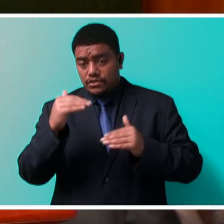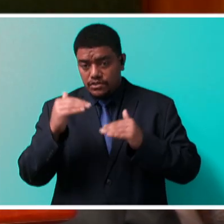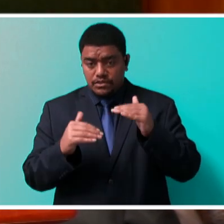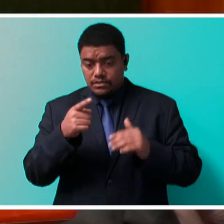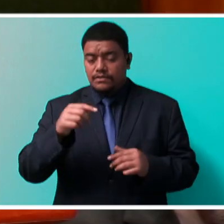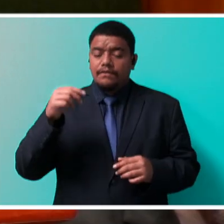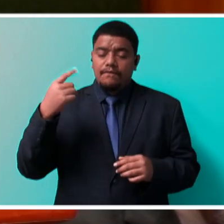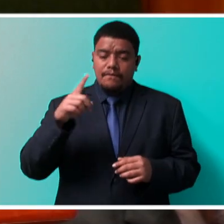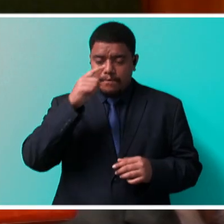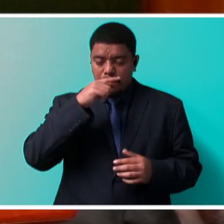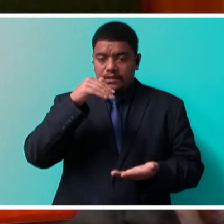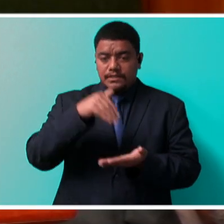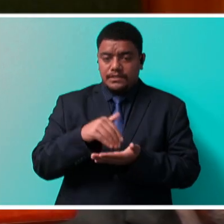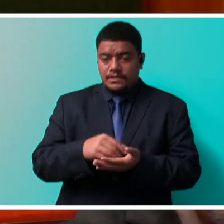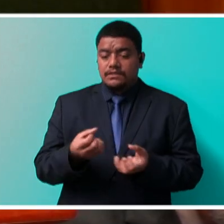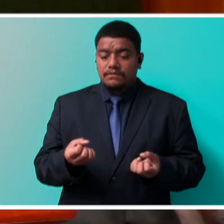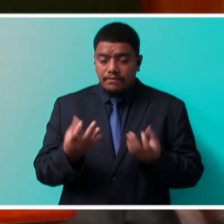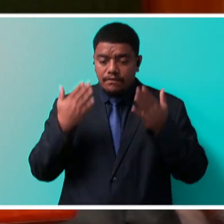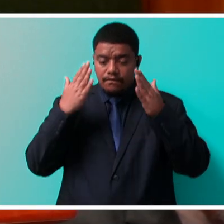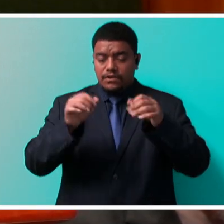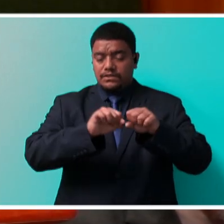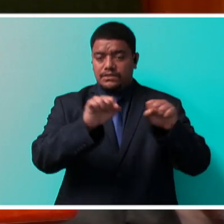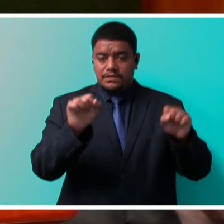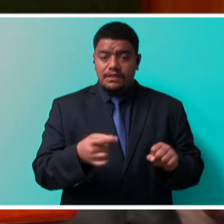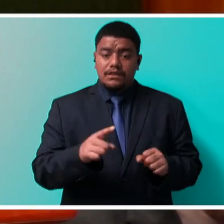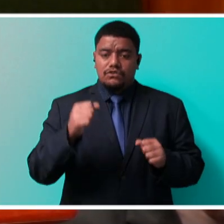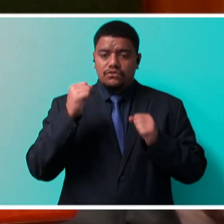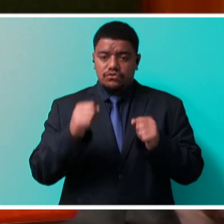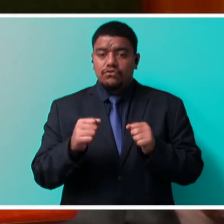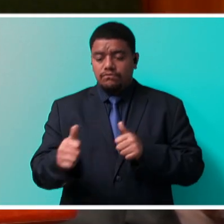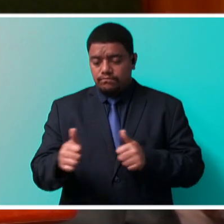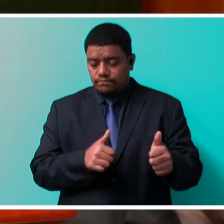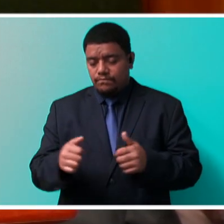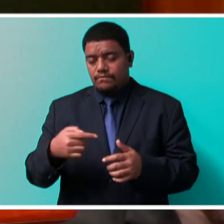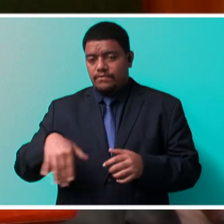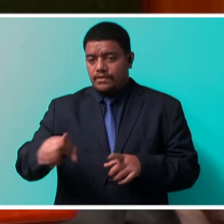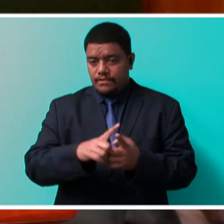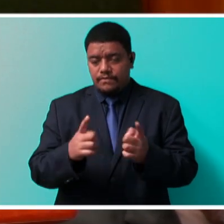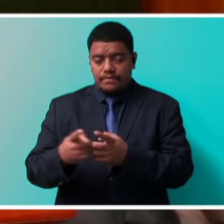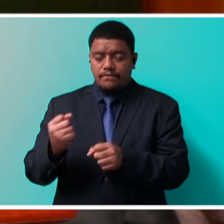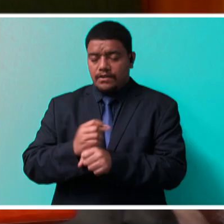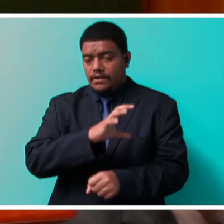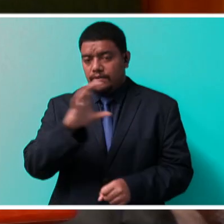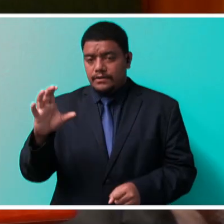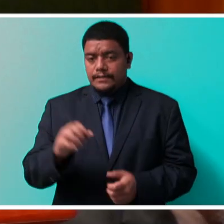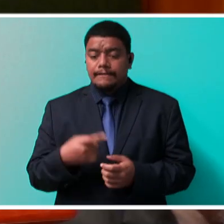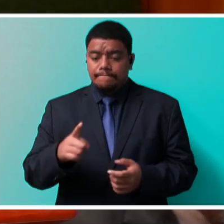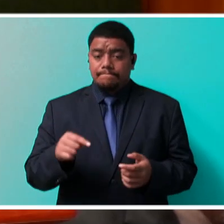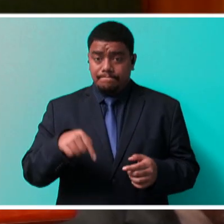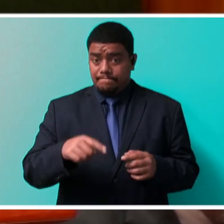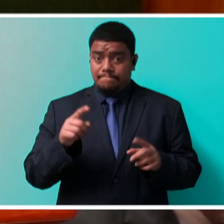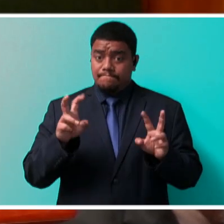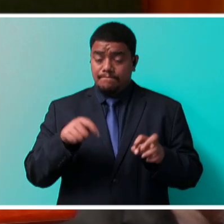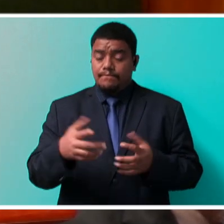requires people-centered, survivor-focused systems and stronger coordination across sectors. The session also reinforced that